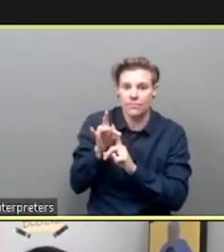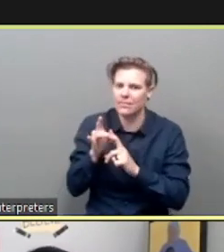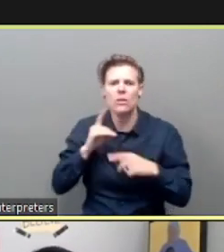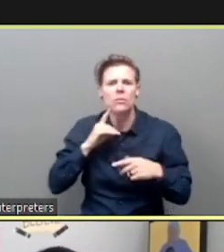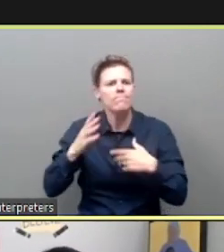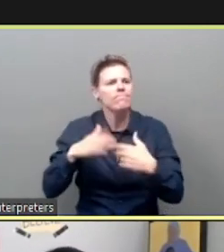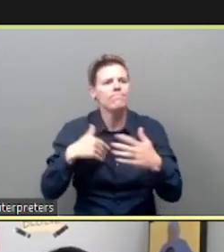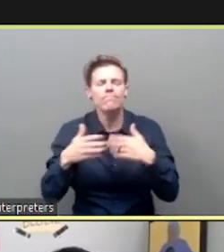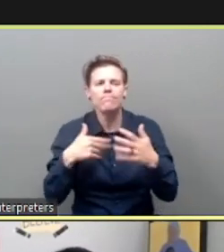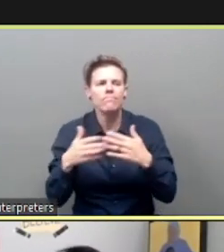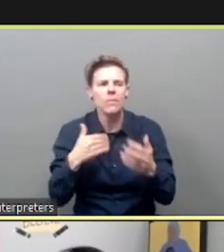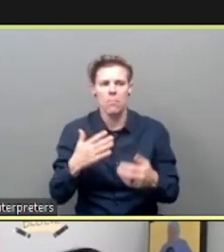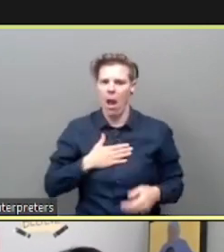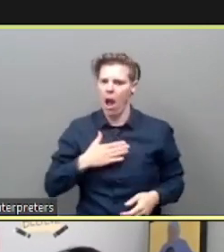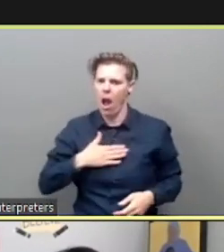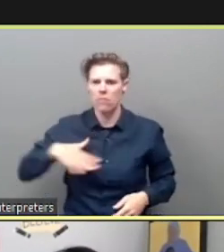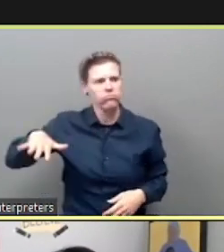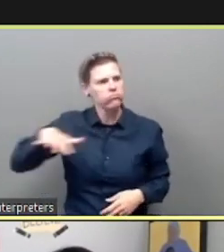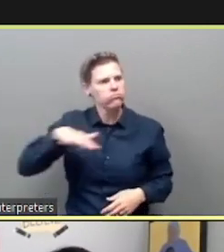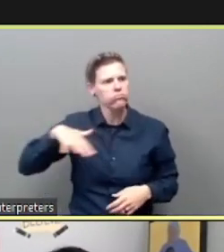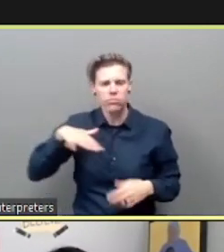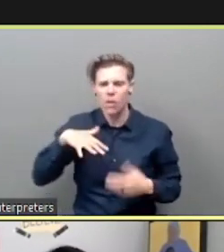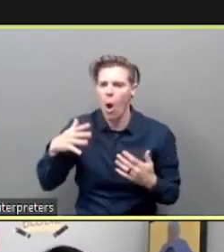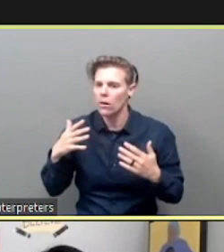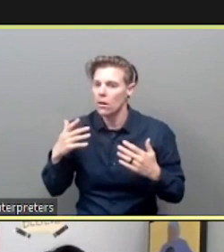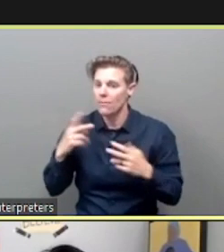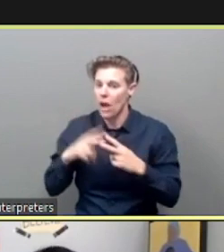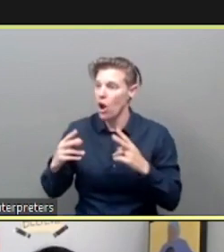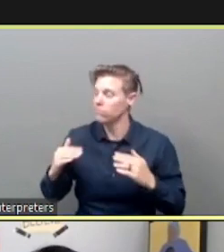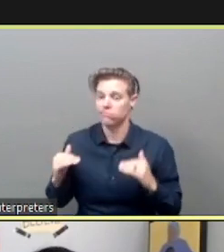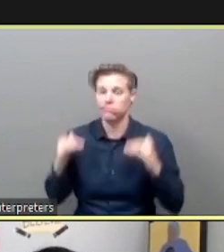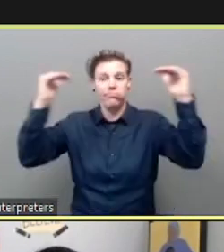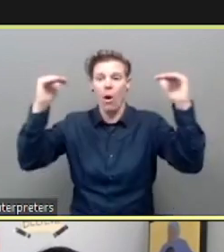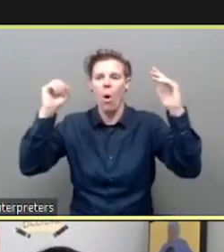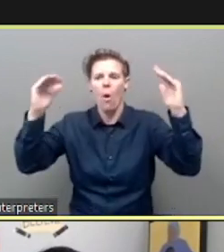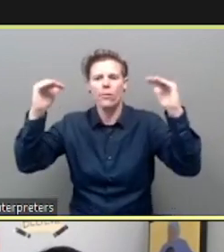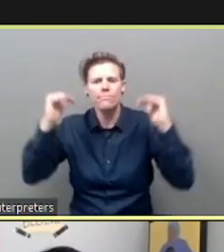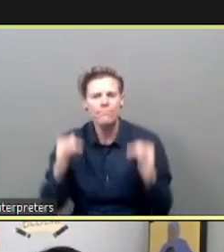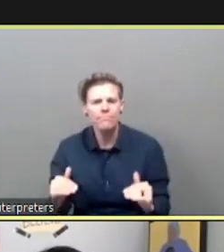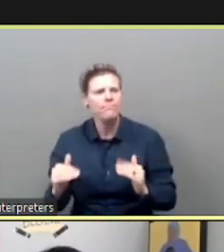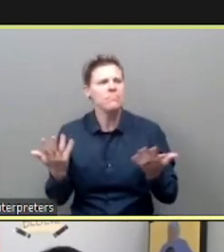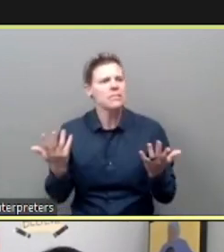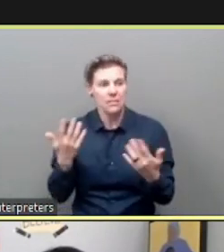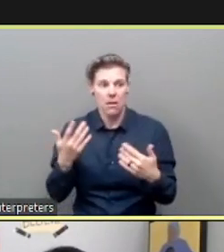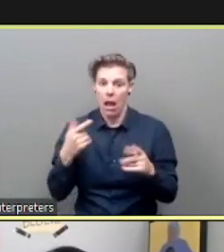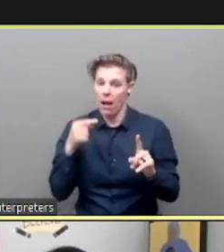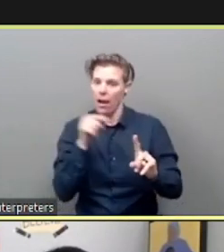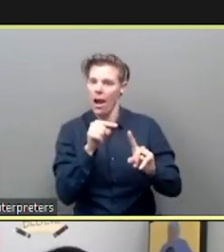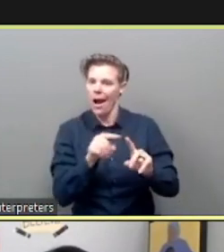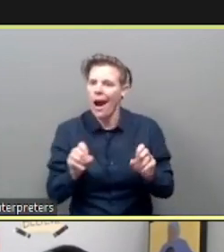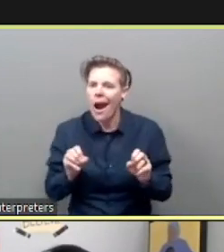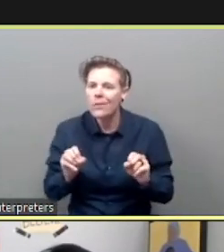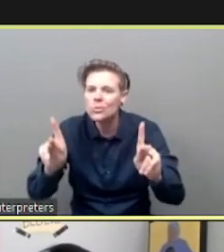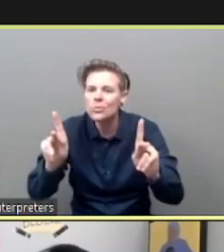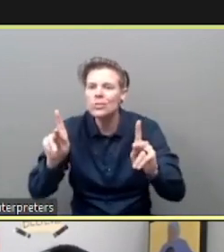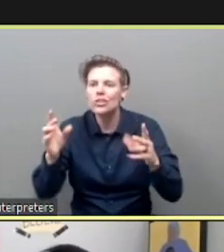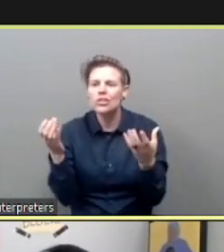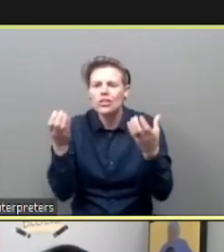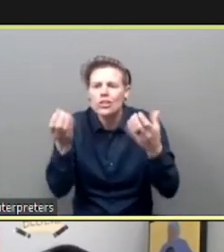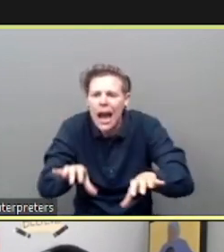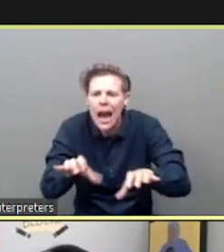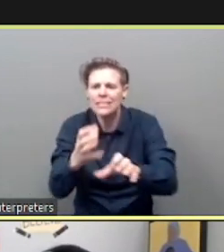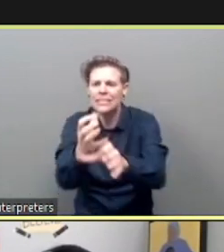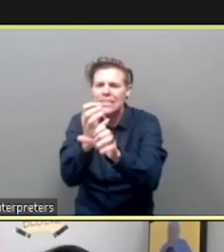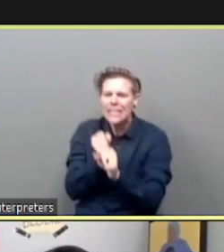social vulnerability area or low vulnerability area, you're just as likely to get vaccinated. So once again, that's the work of